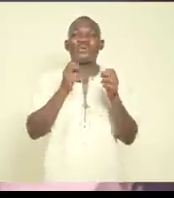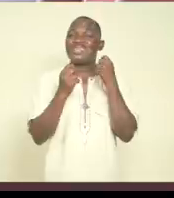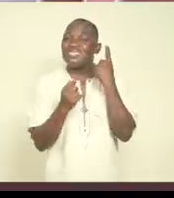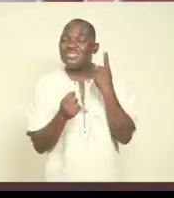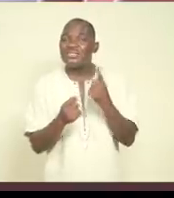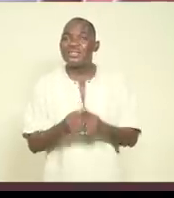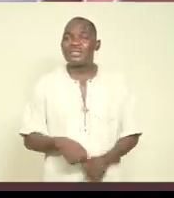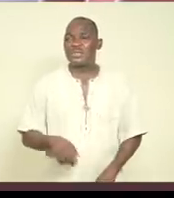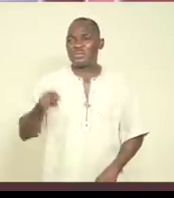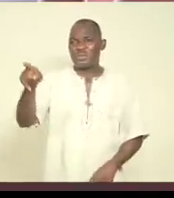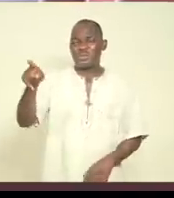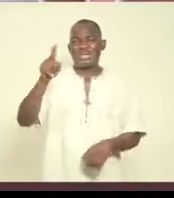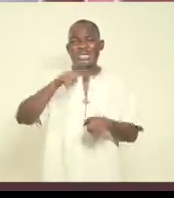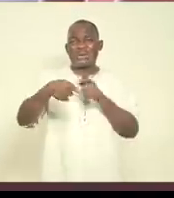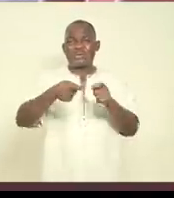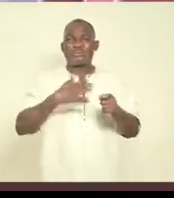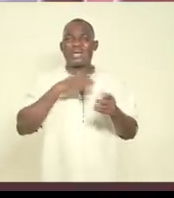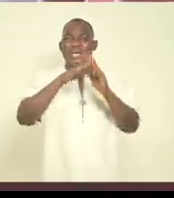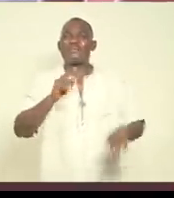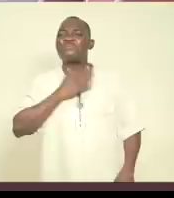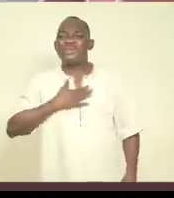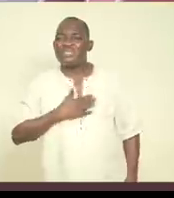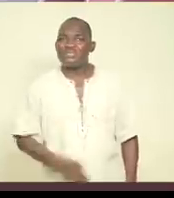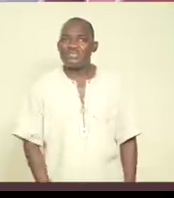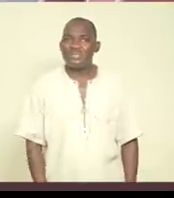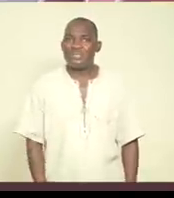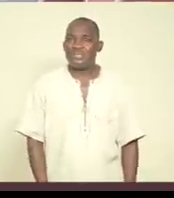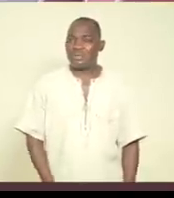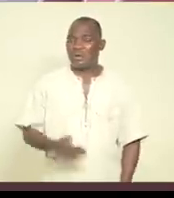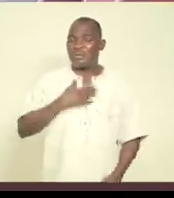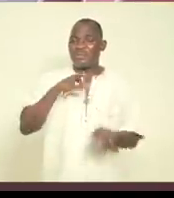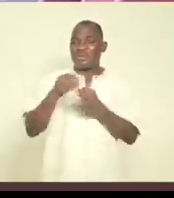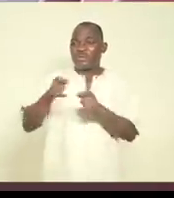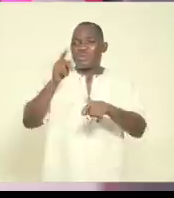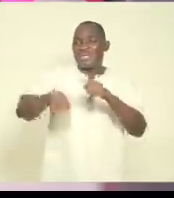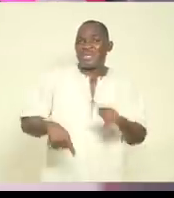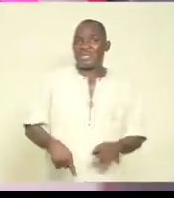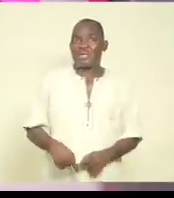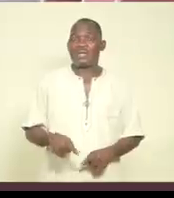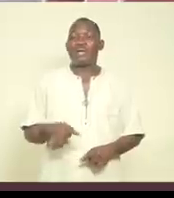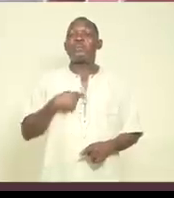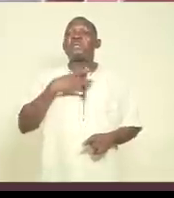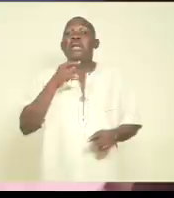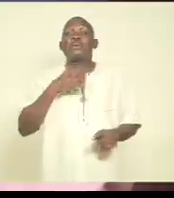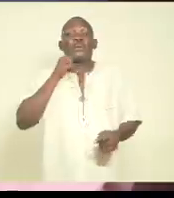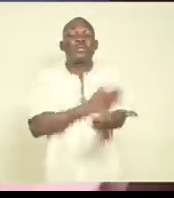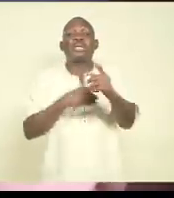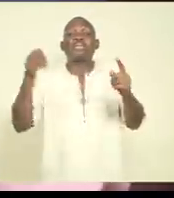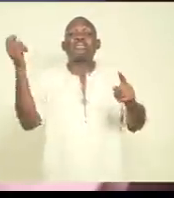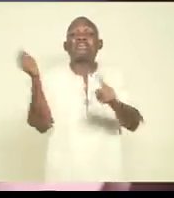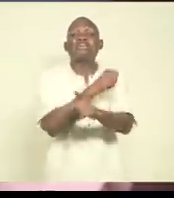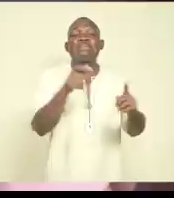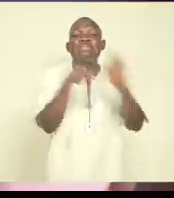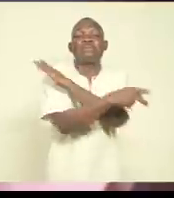oh. Not with my family. If I like, I will kill her and give her to another one. What is your business? Do you